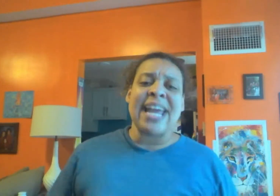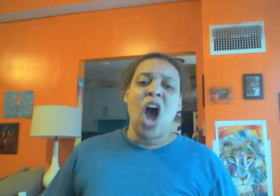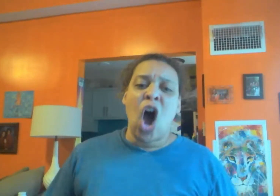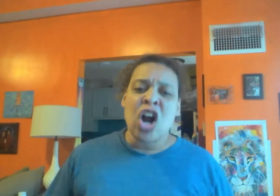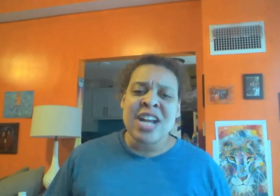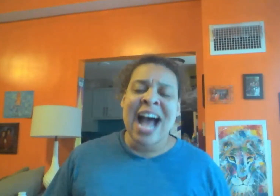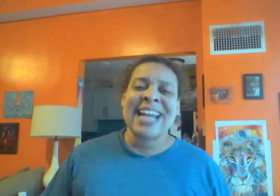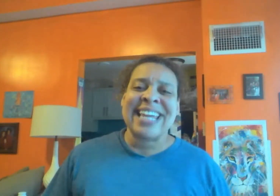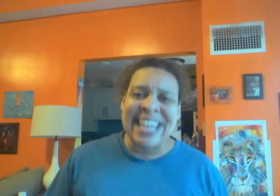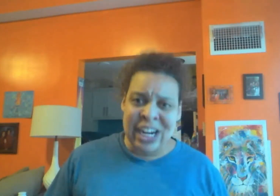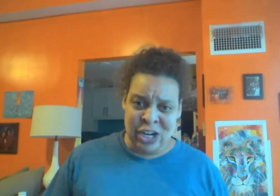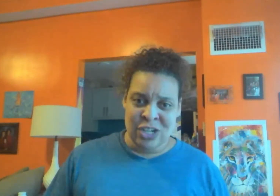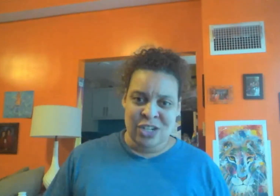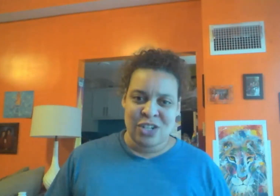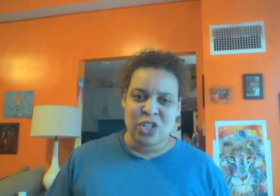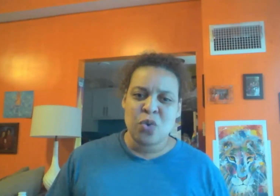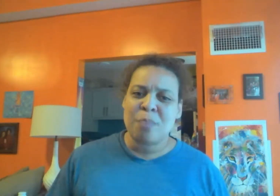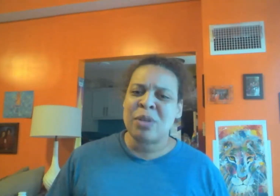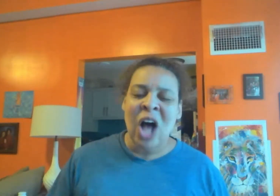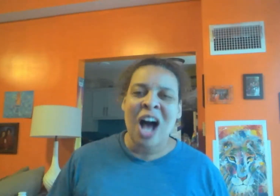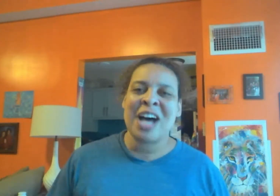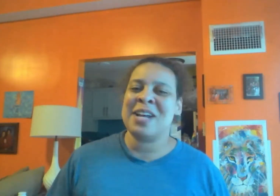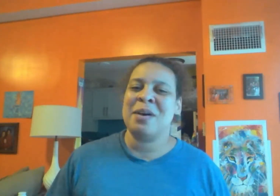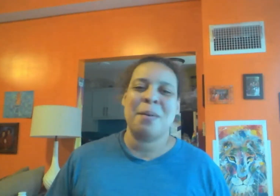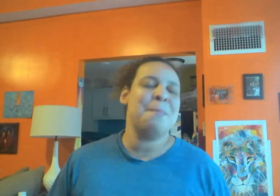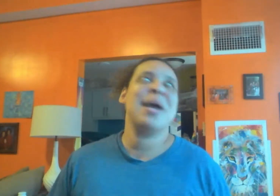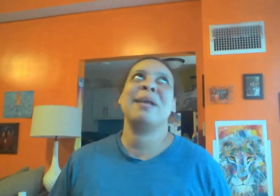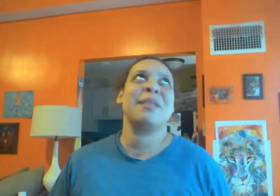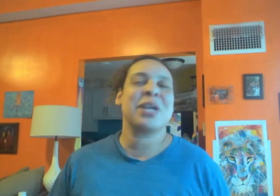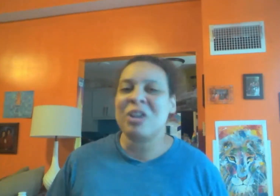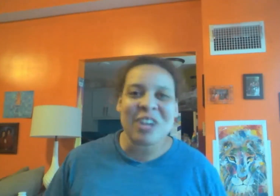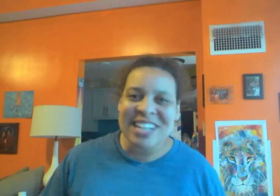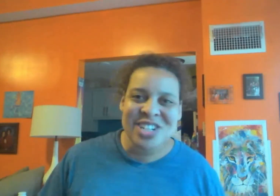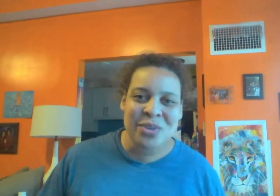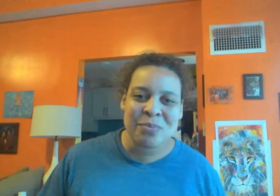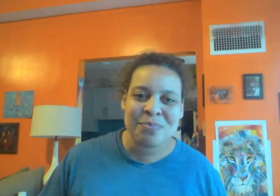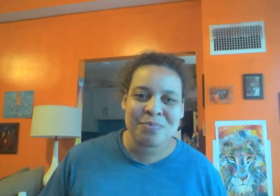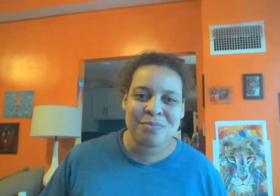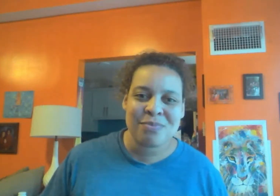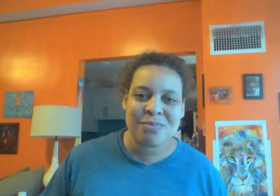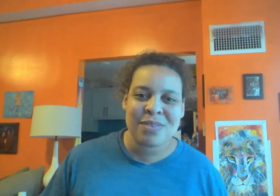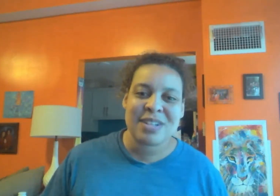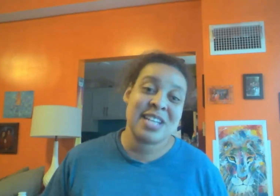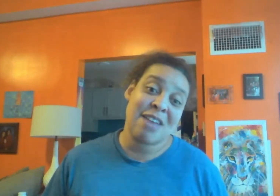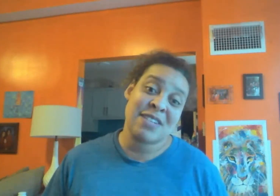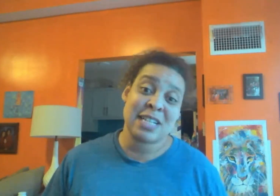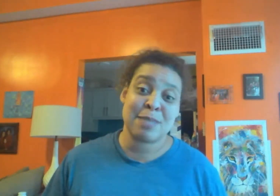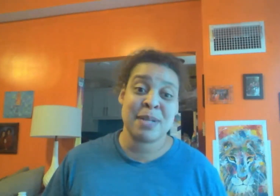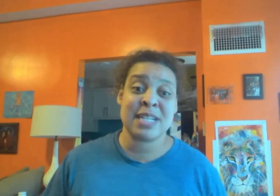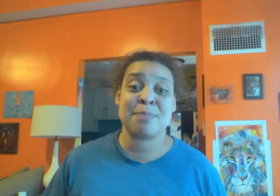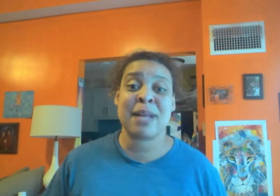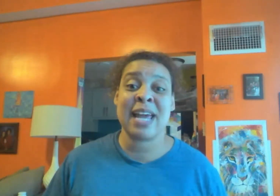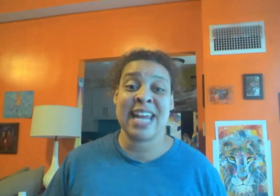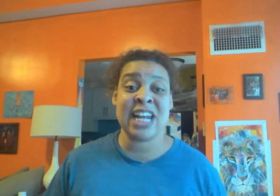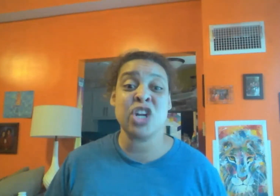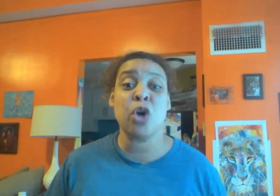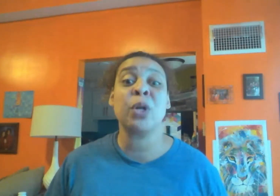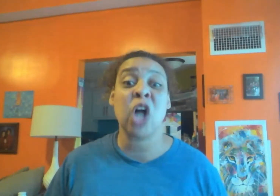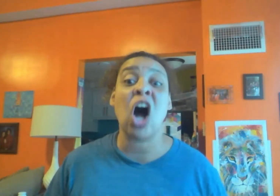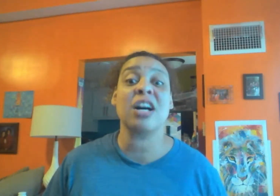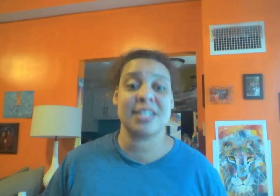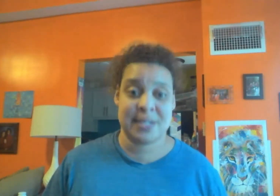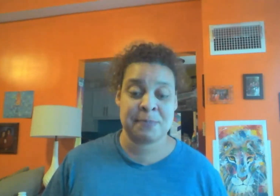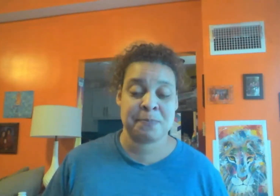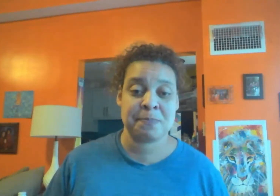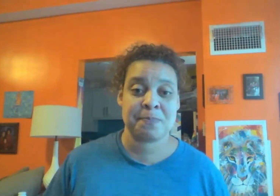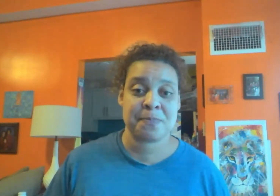But we are not here to applaud manly courage, save as it's been displayed in a